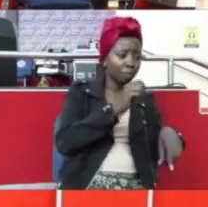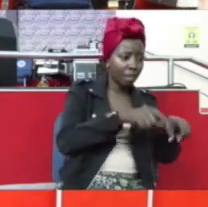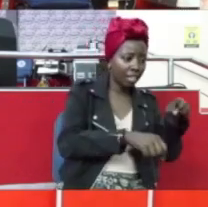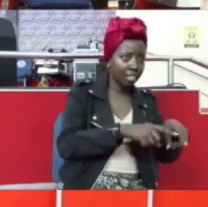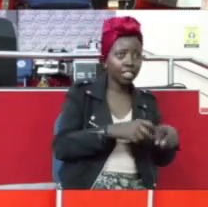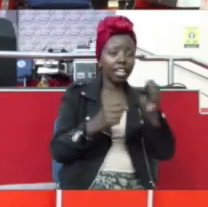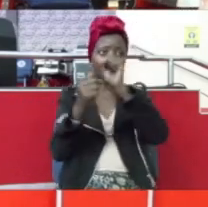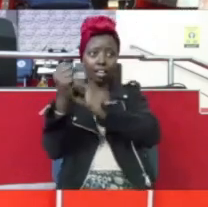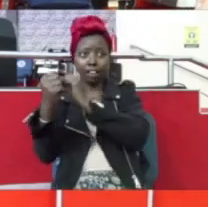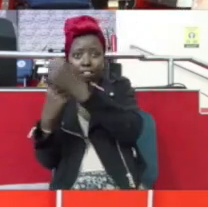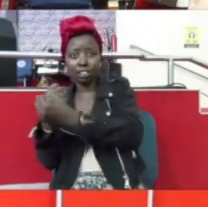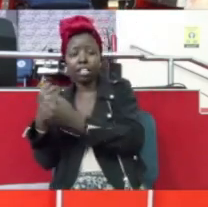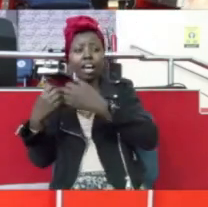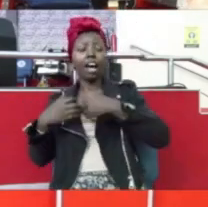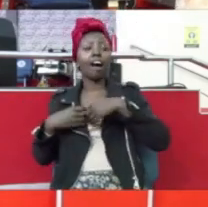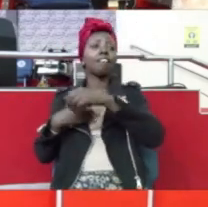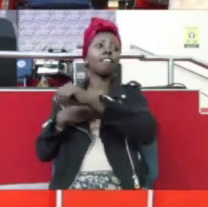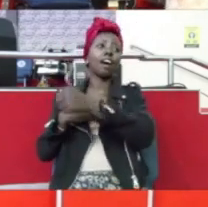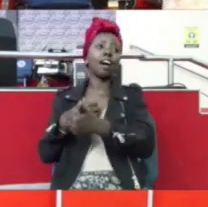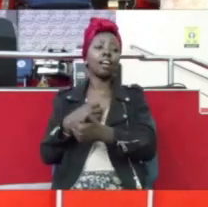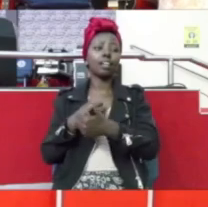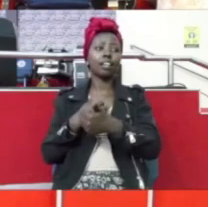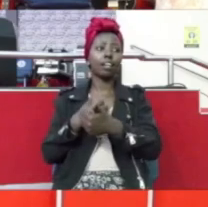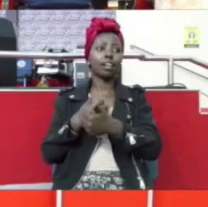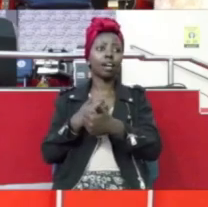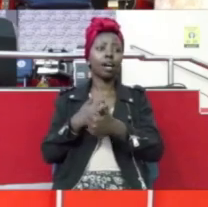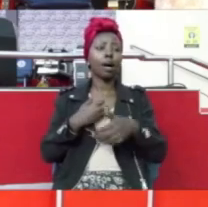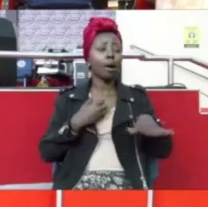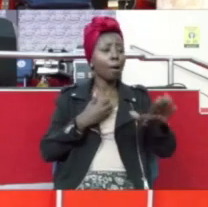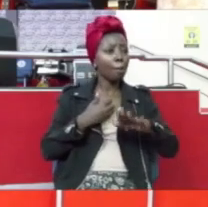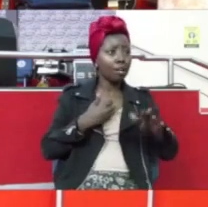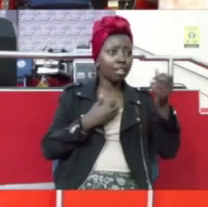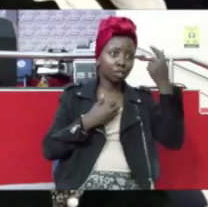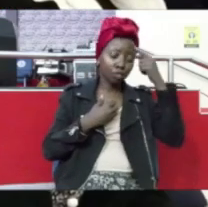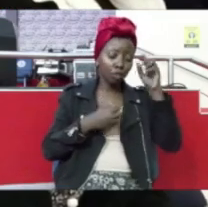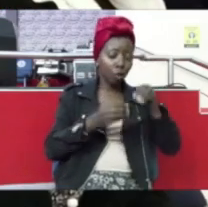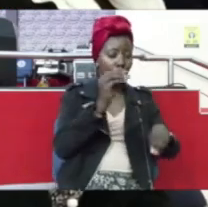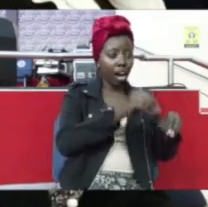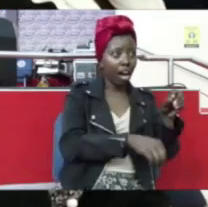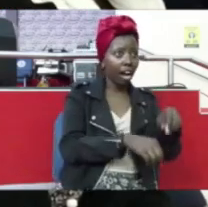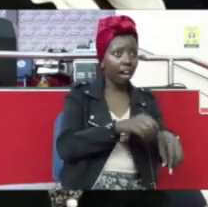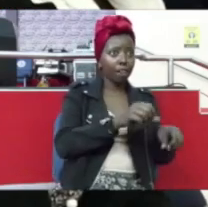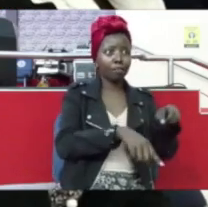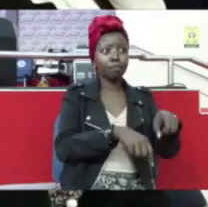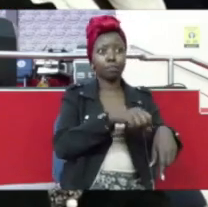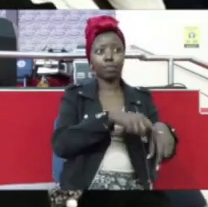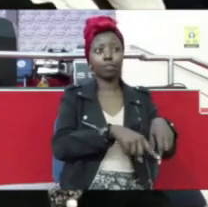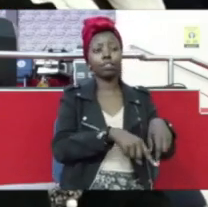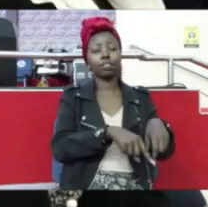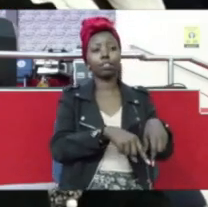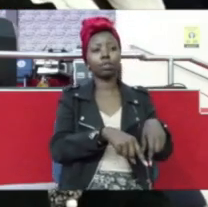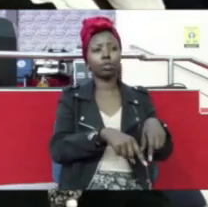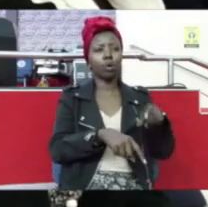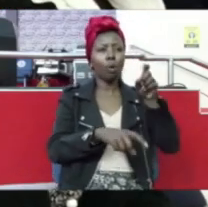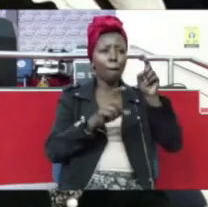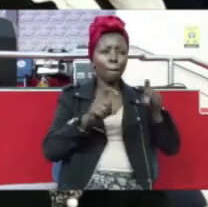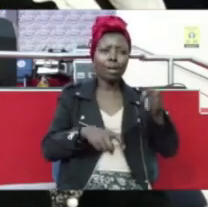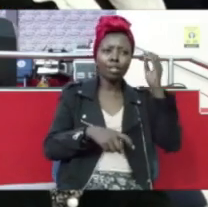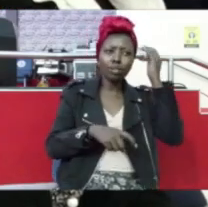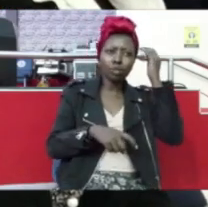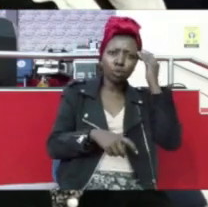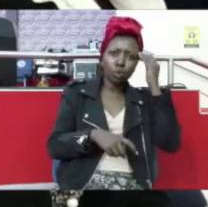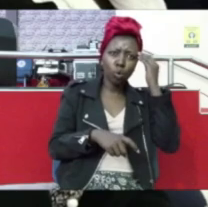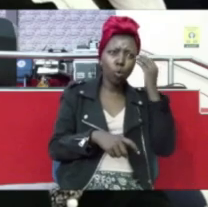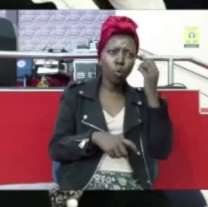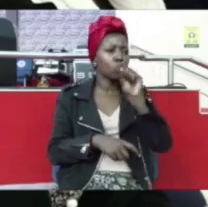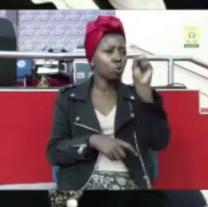That there is a seed place and harvest place. Kuna mahali pa mbegu na mahali pa mavuno. You need to know this seed that I'm